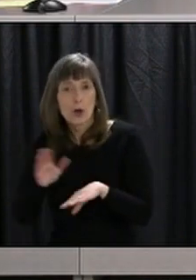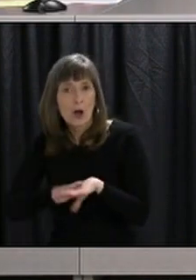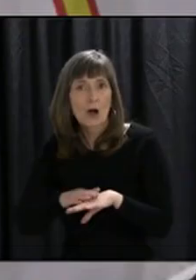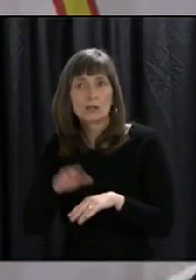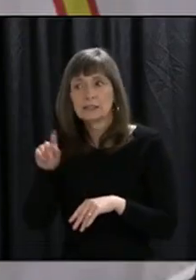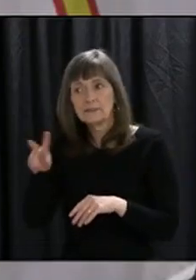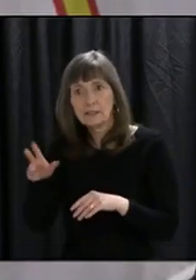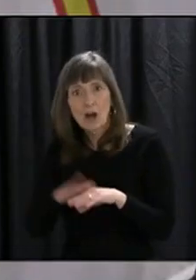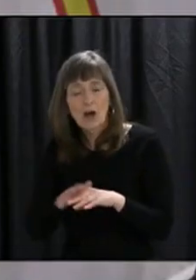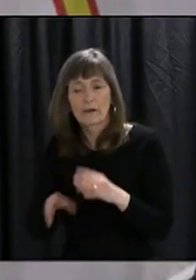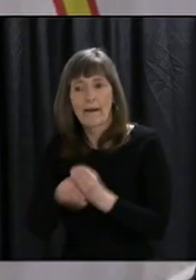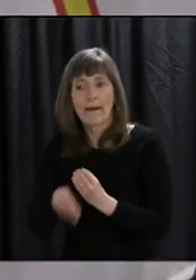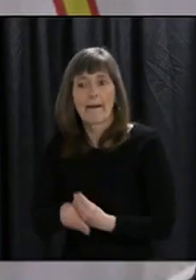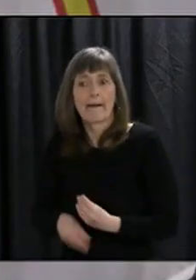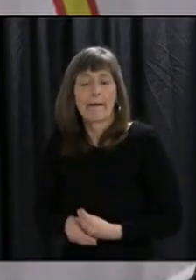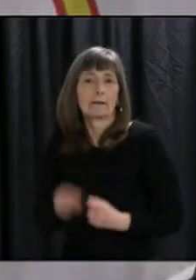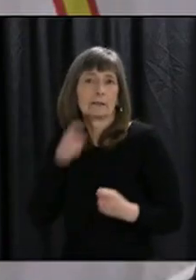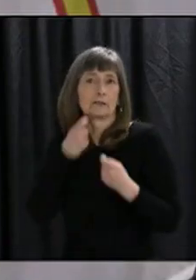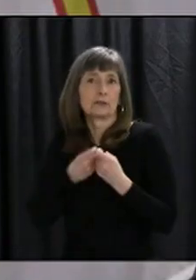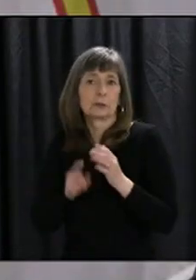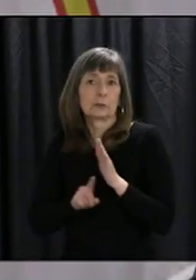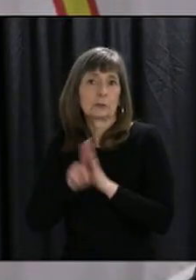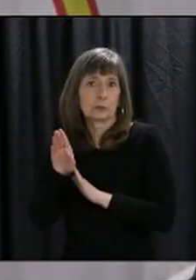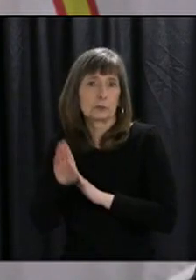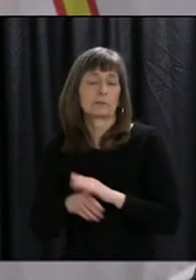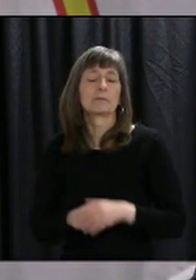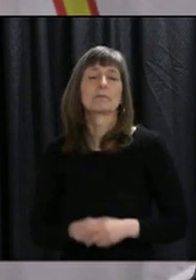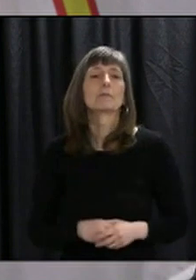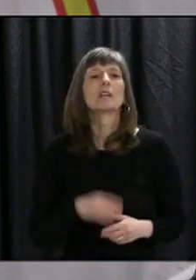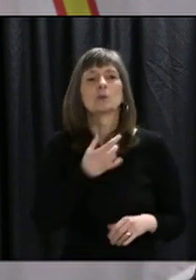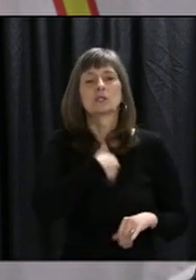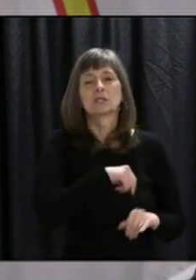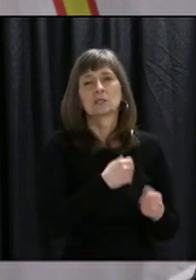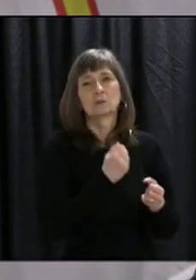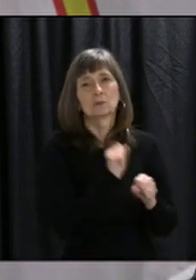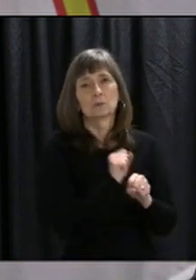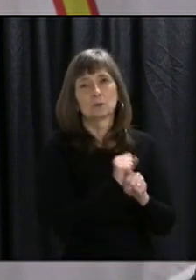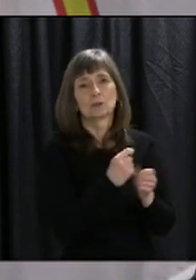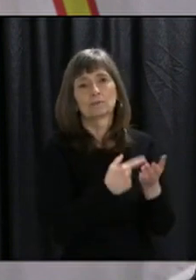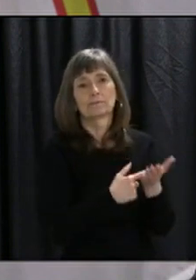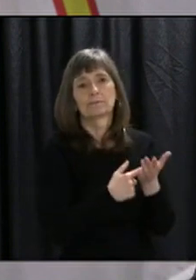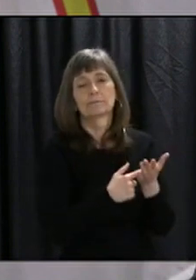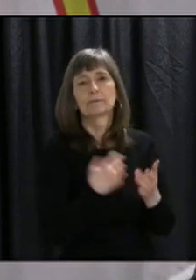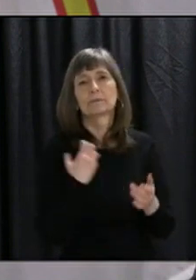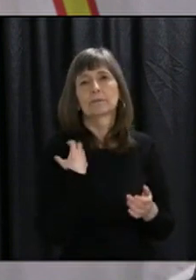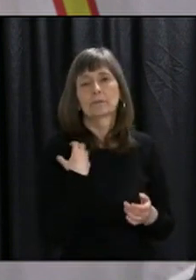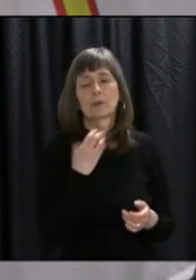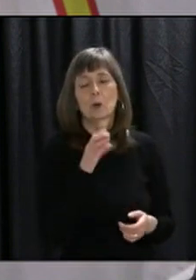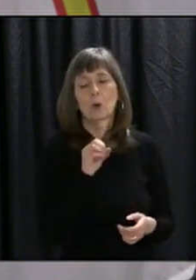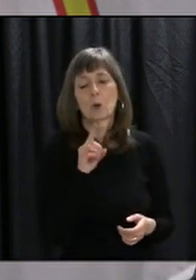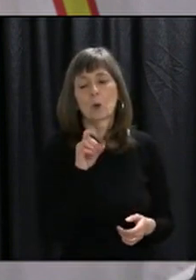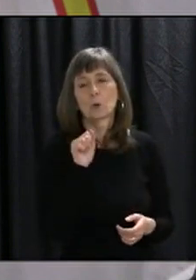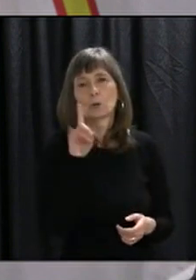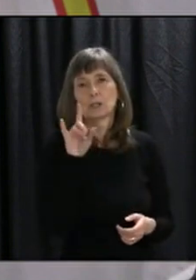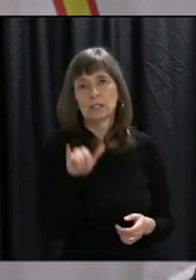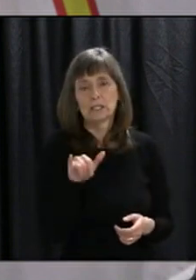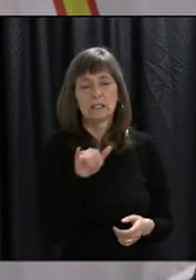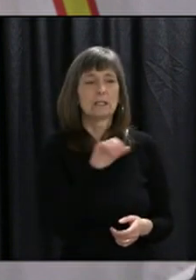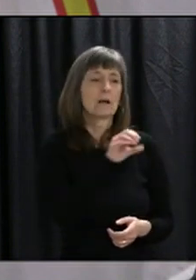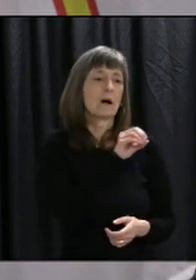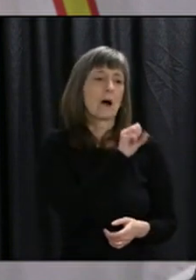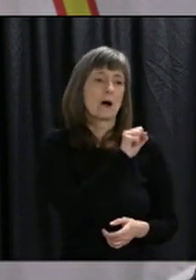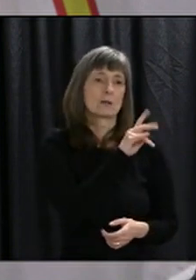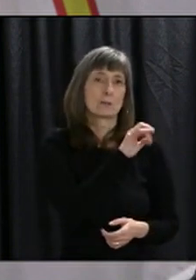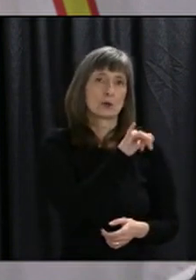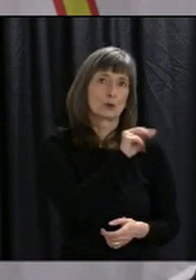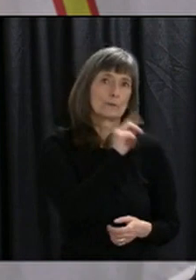still working right now with the Provincial Department of Natural Resources, with Minister Cody, and with Minister Osborne at the